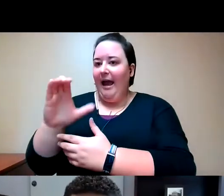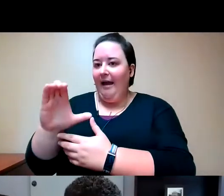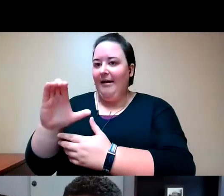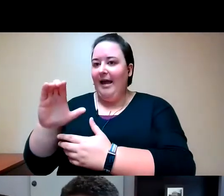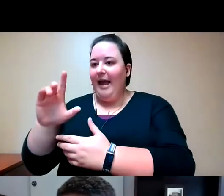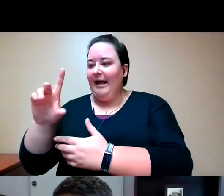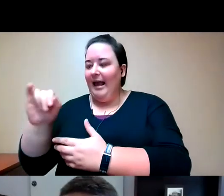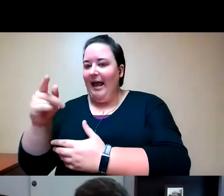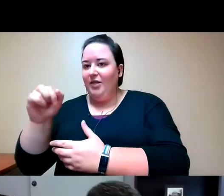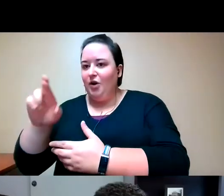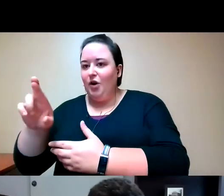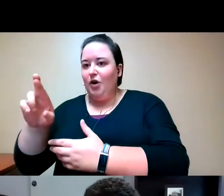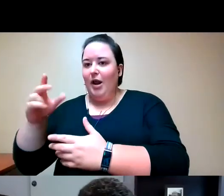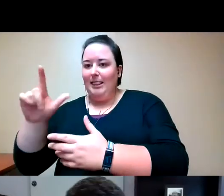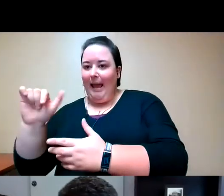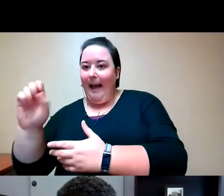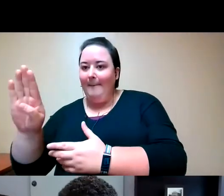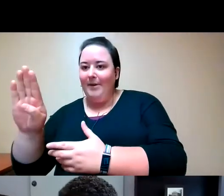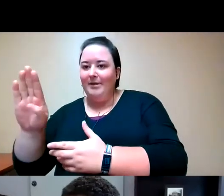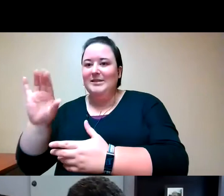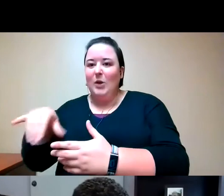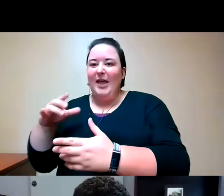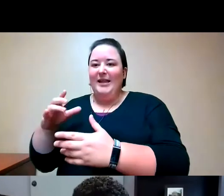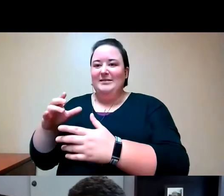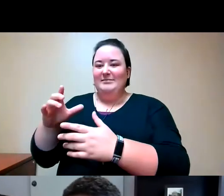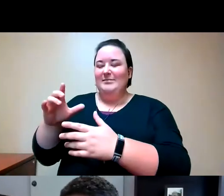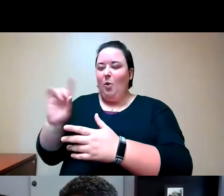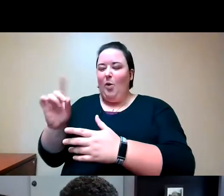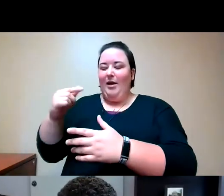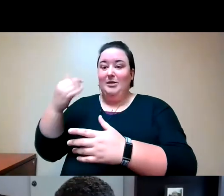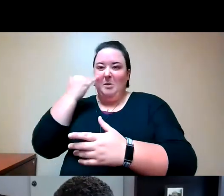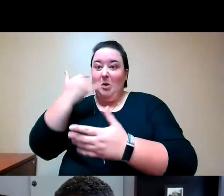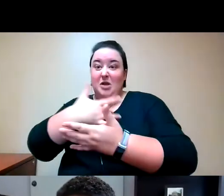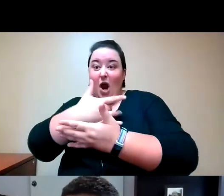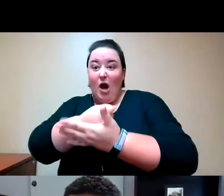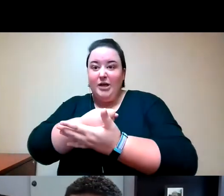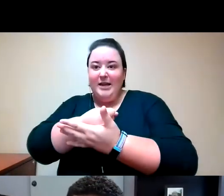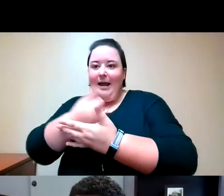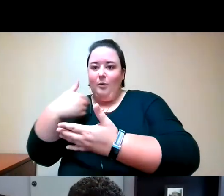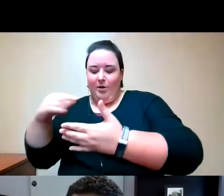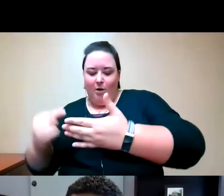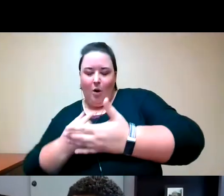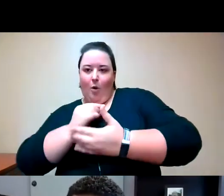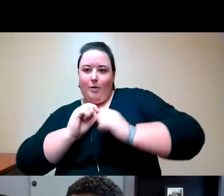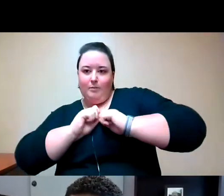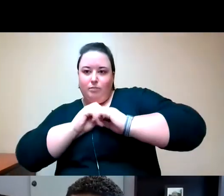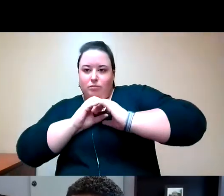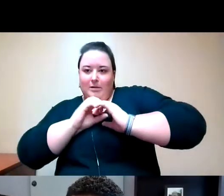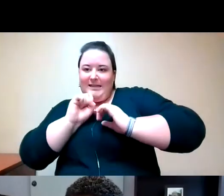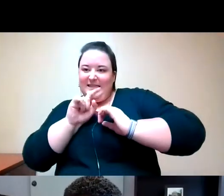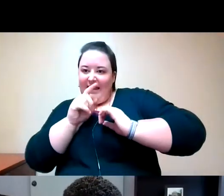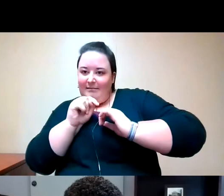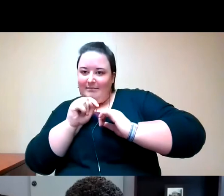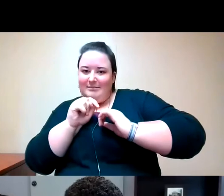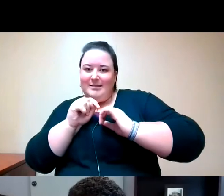has a heart attack, and we go and we put in the stent in the artery, or we go in and we retrieve clots. And so this one, we were going and doing